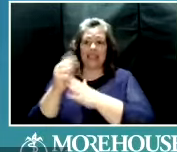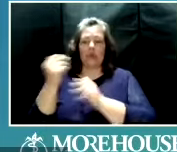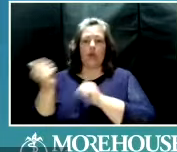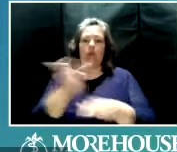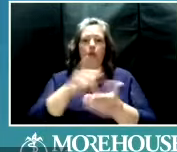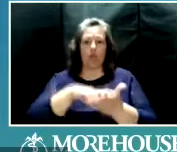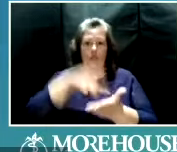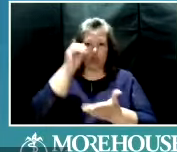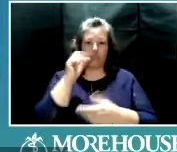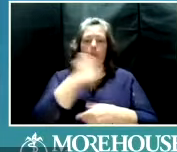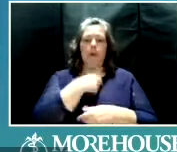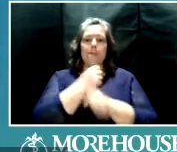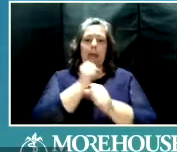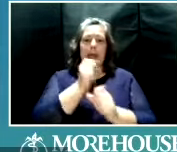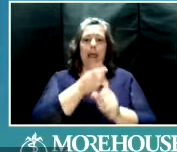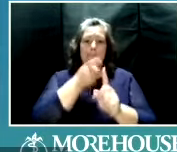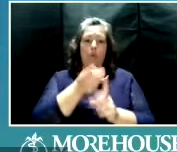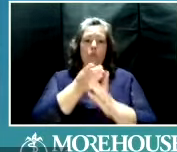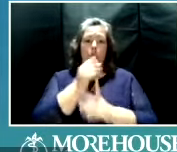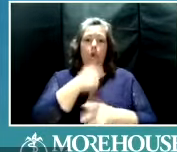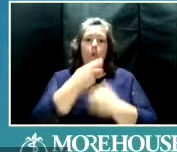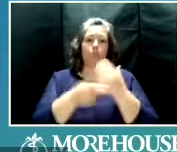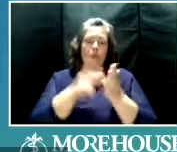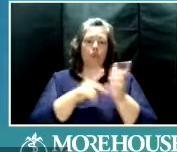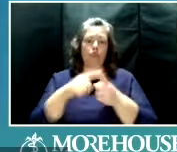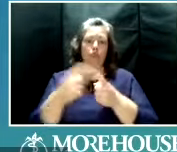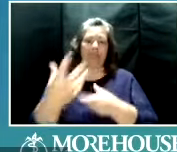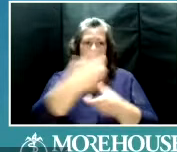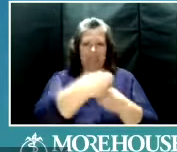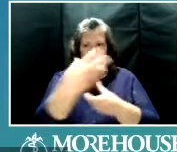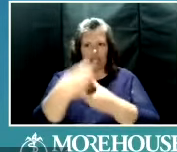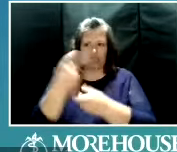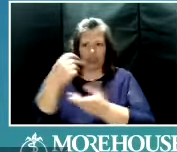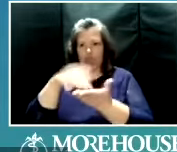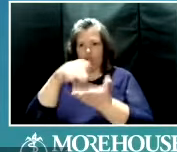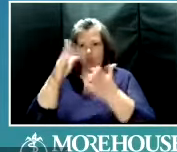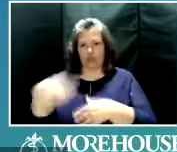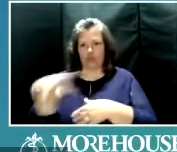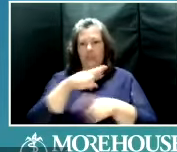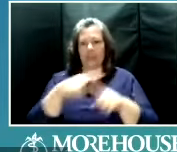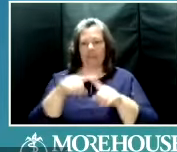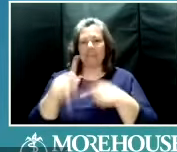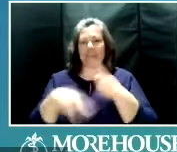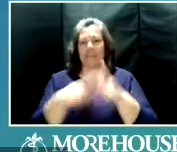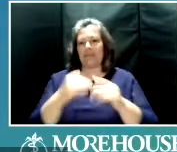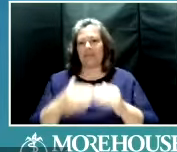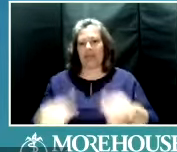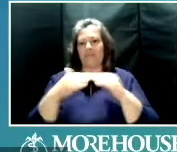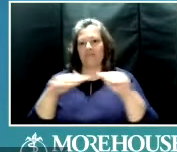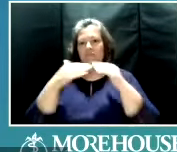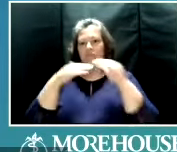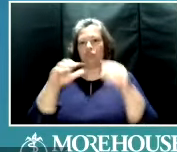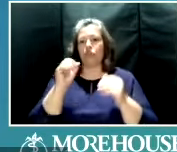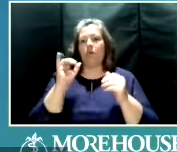a point through our programs to engage learners from all different types of levels. In this